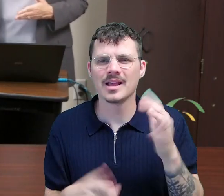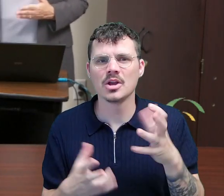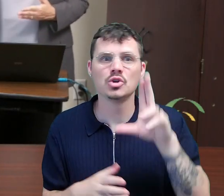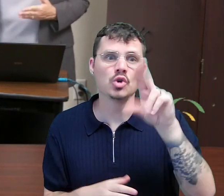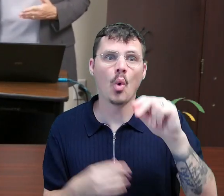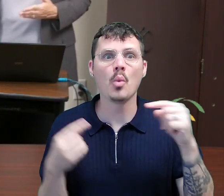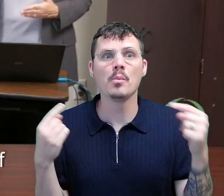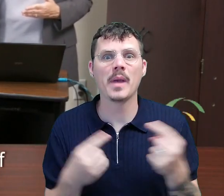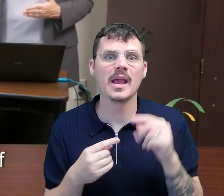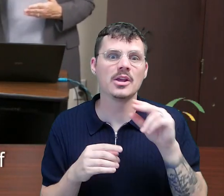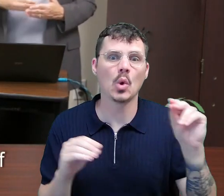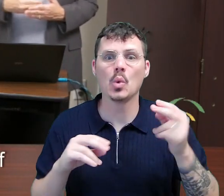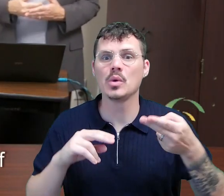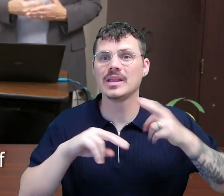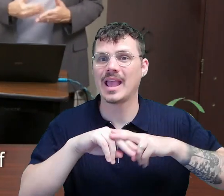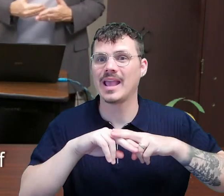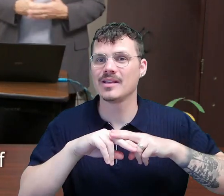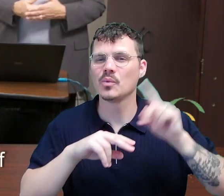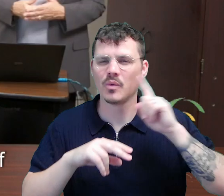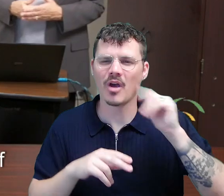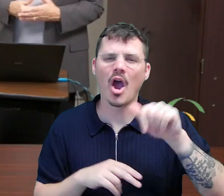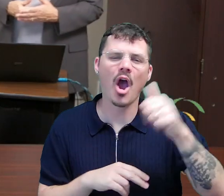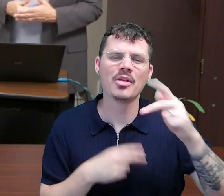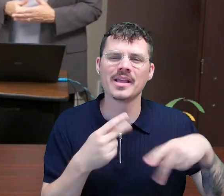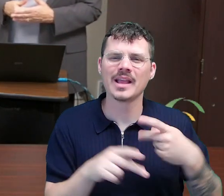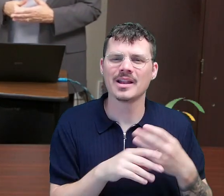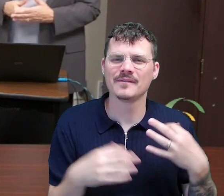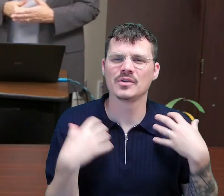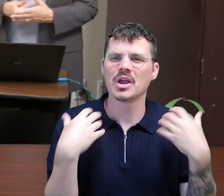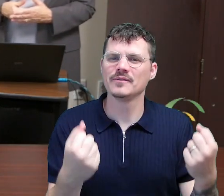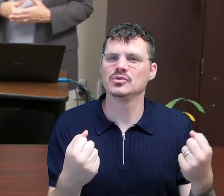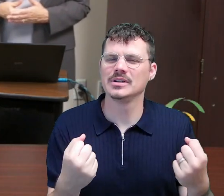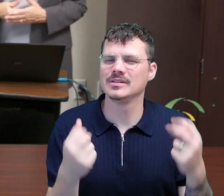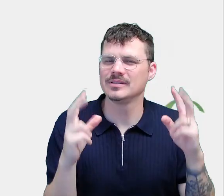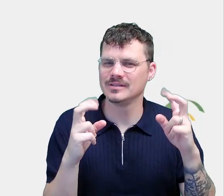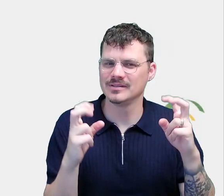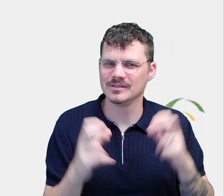gain idea that people have for other types of recovery.